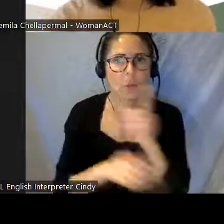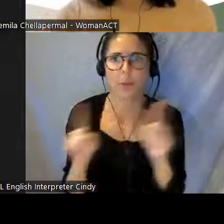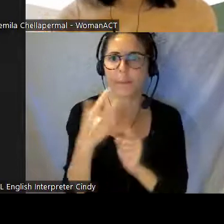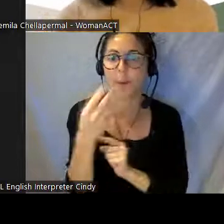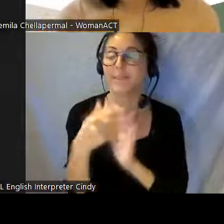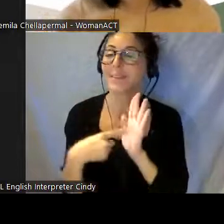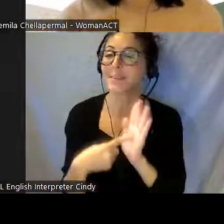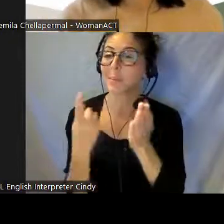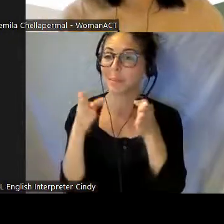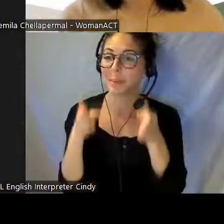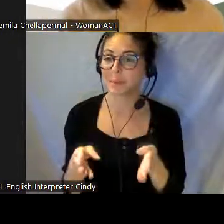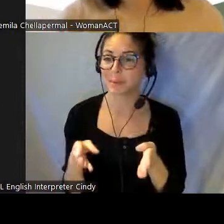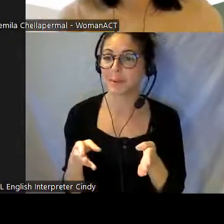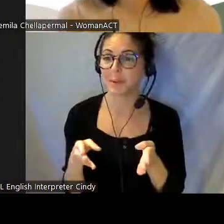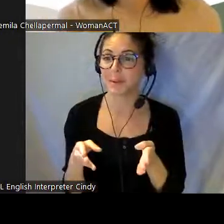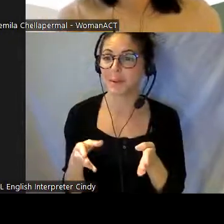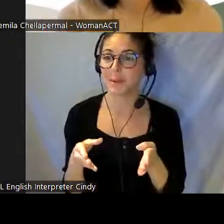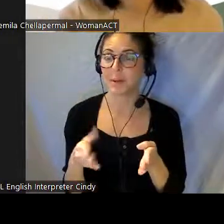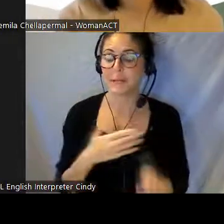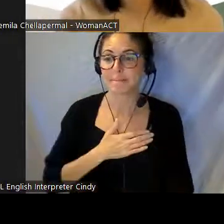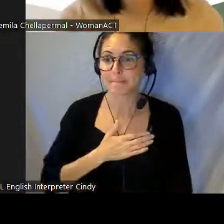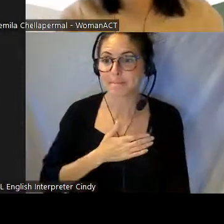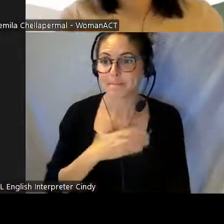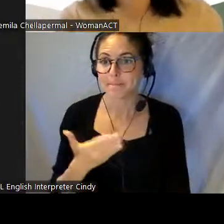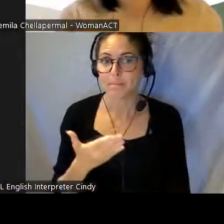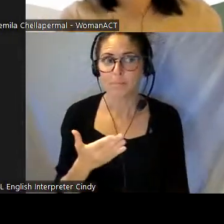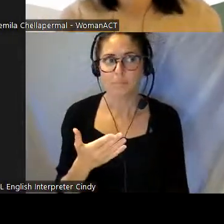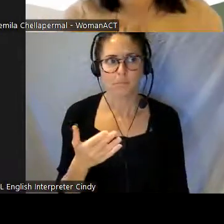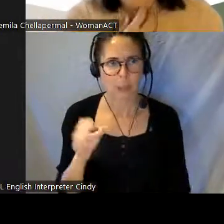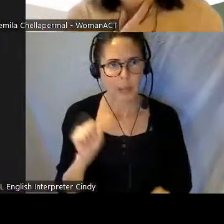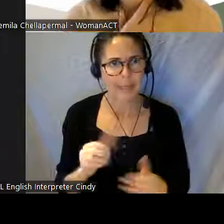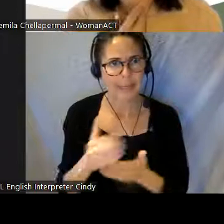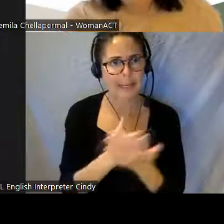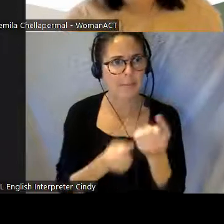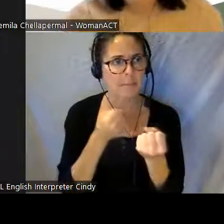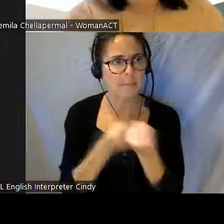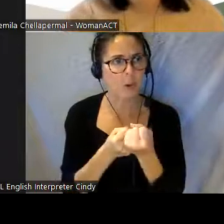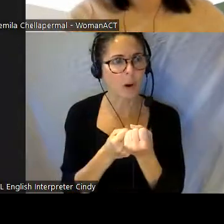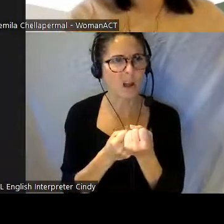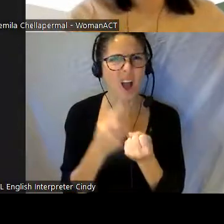participant didn't know that there was such a thing as income support. She understood it in terms of charity.